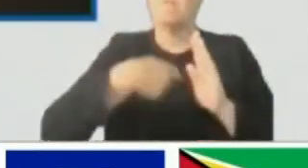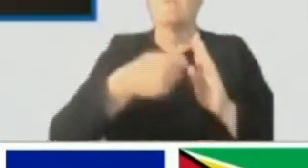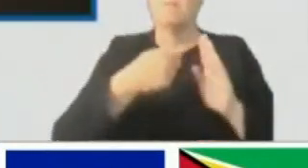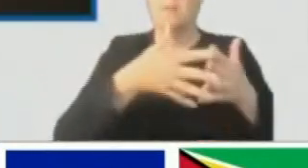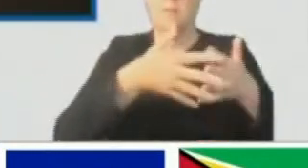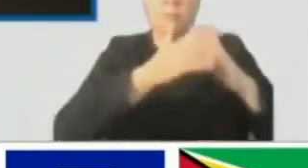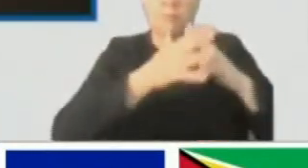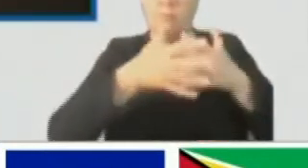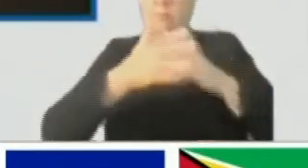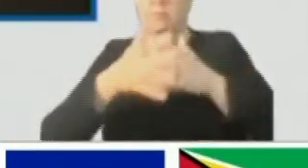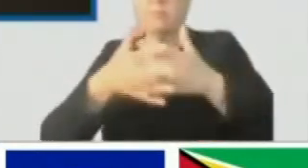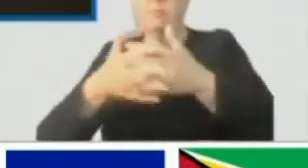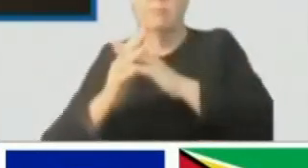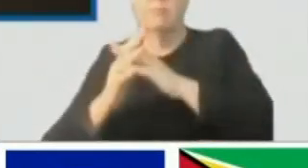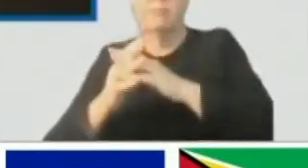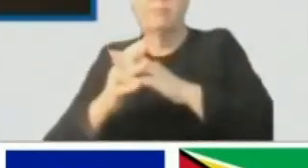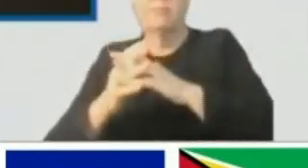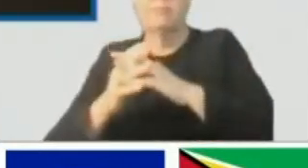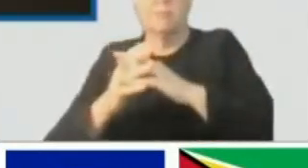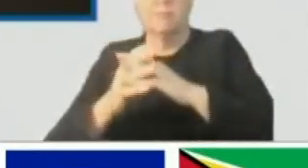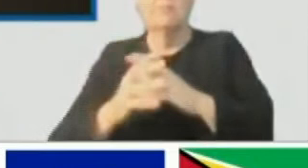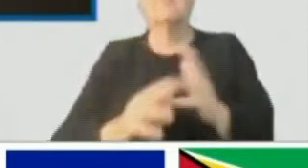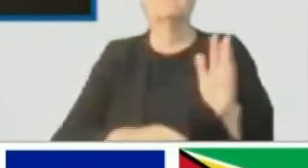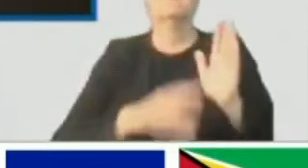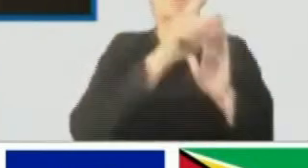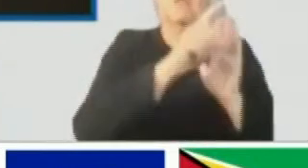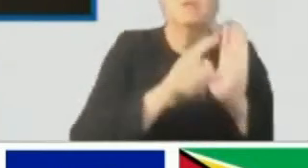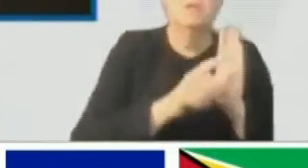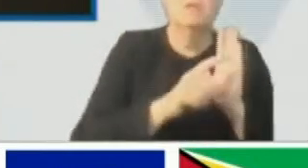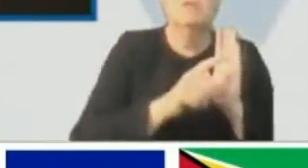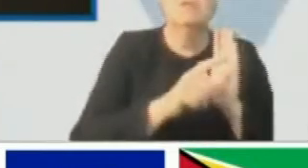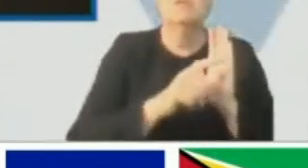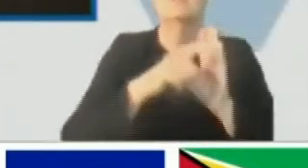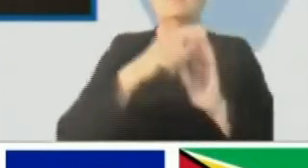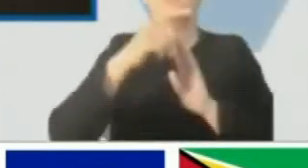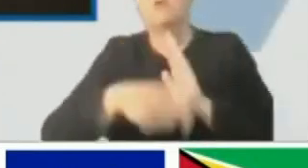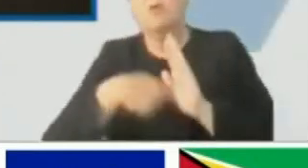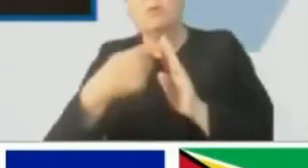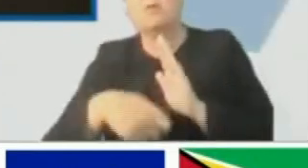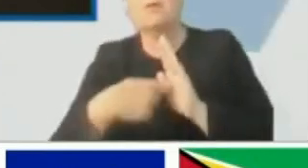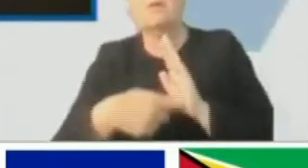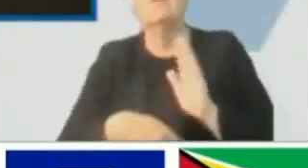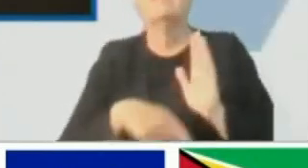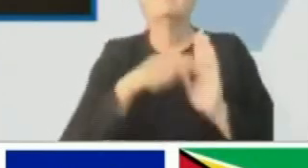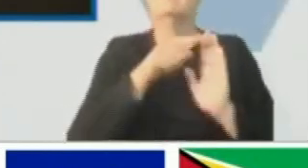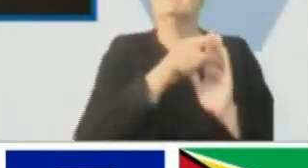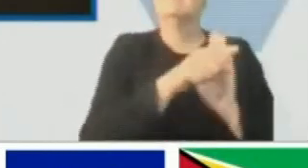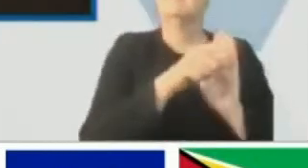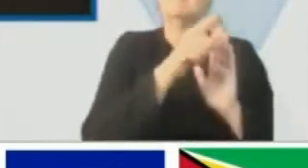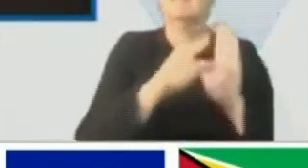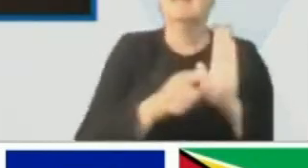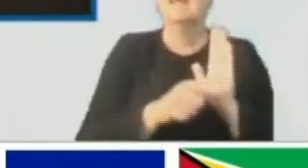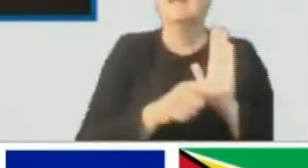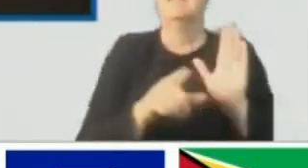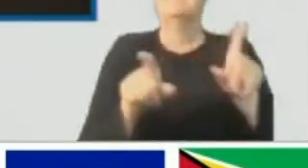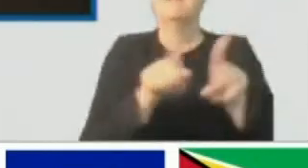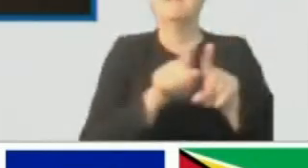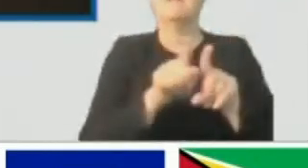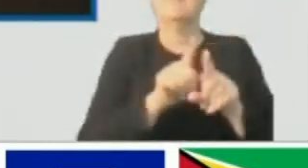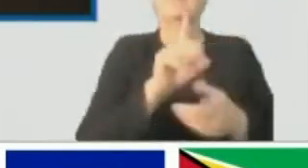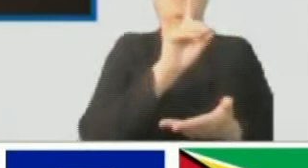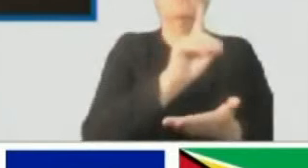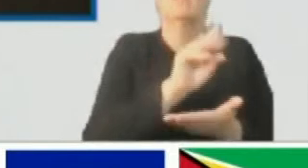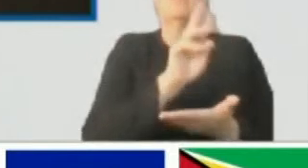legislations, such as the Disaster Risk Management Act, the Building